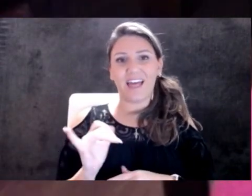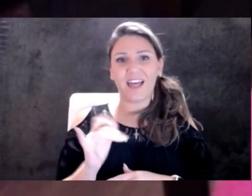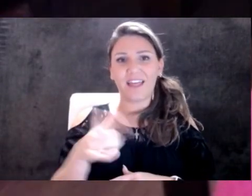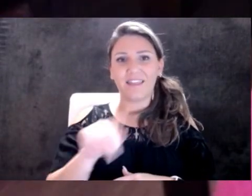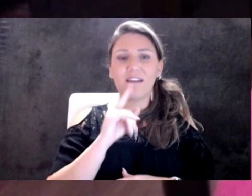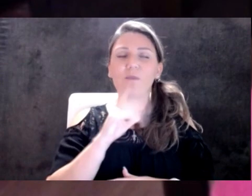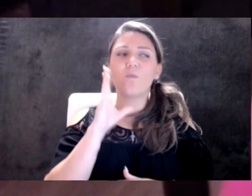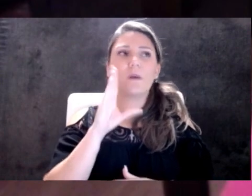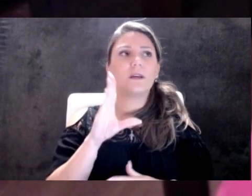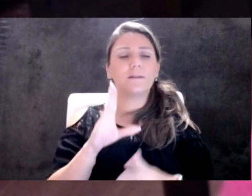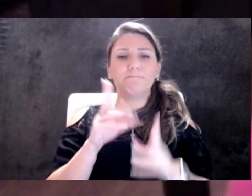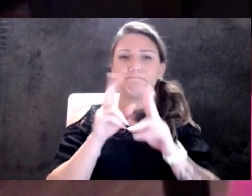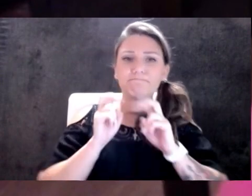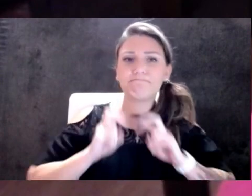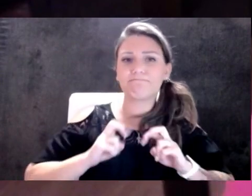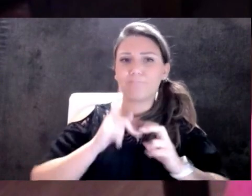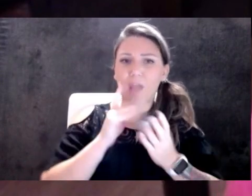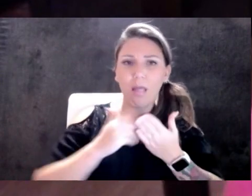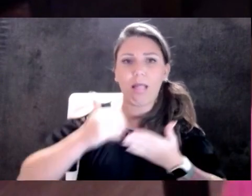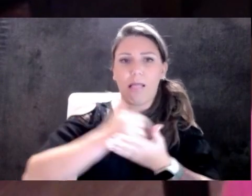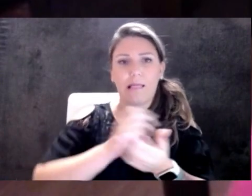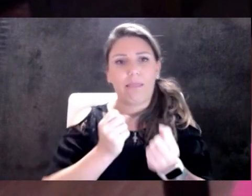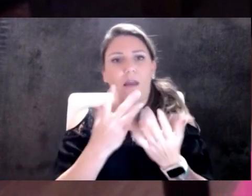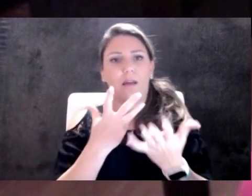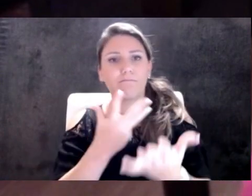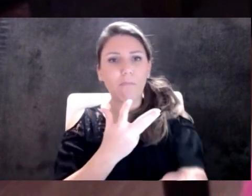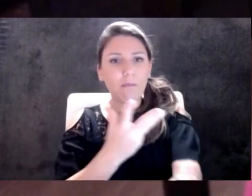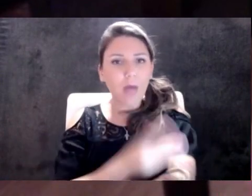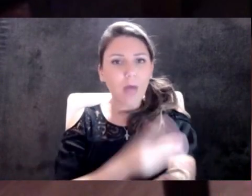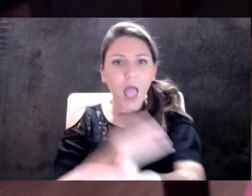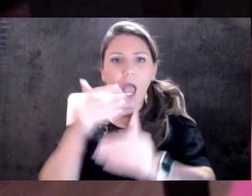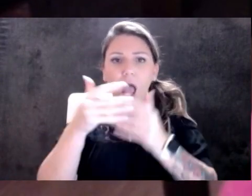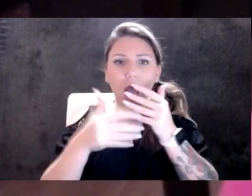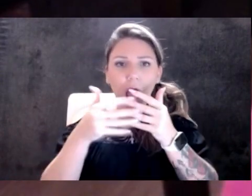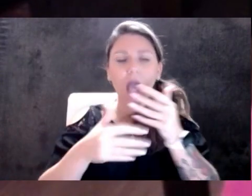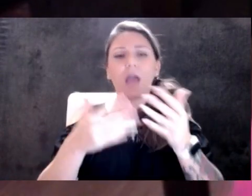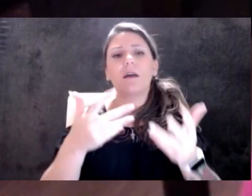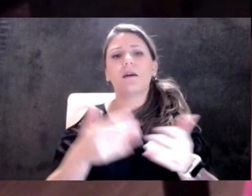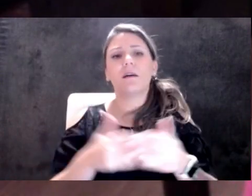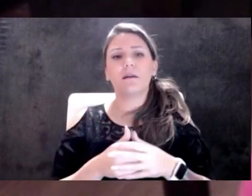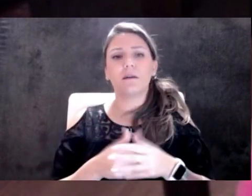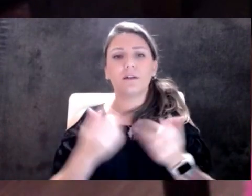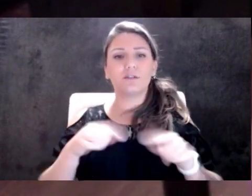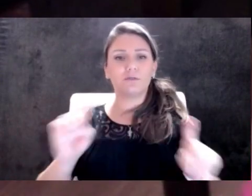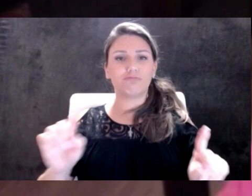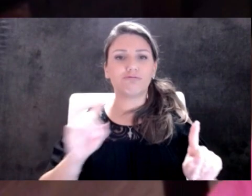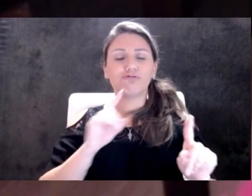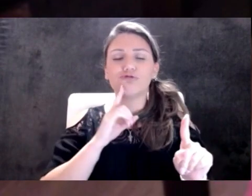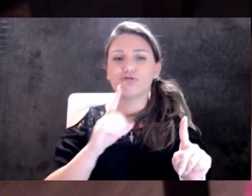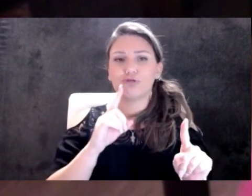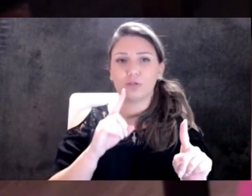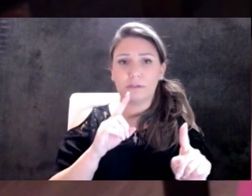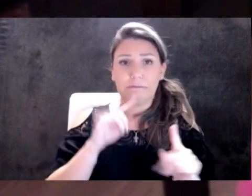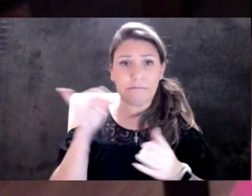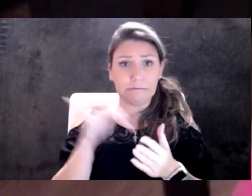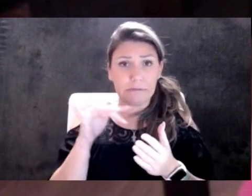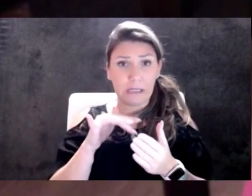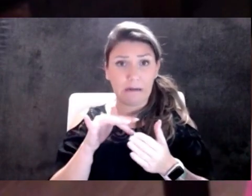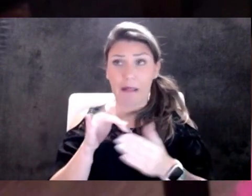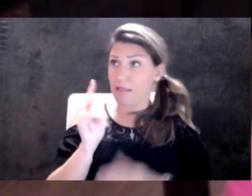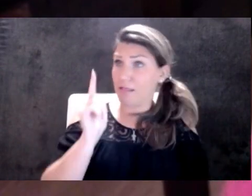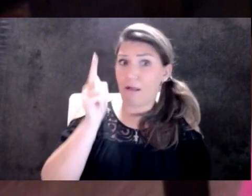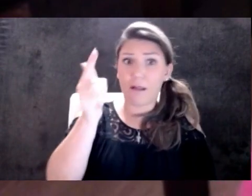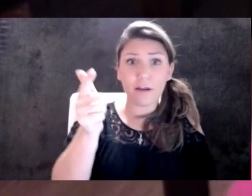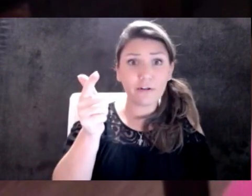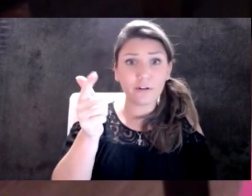look at, because they collect a lot of blood work and stuff during the trial. I'm like, down the road, they